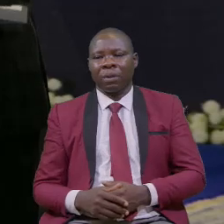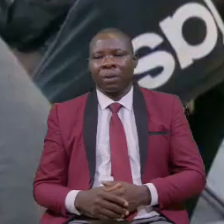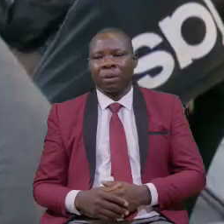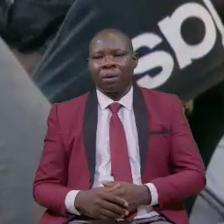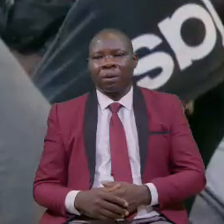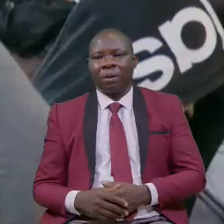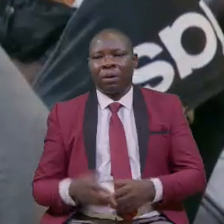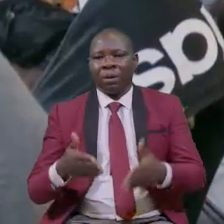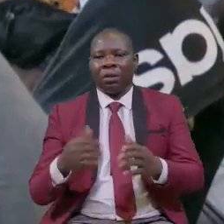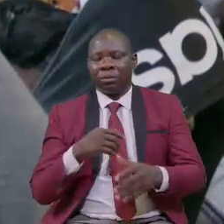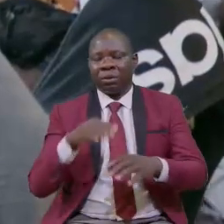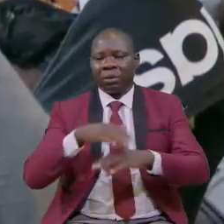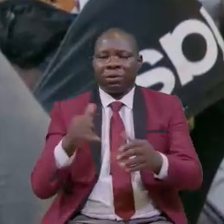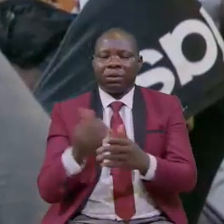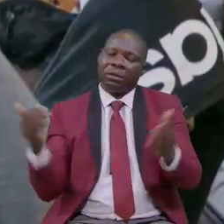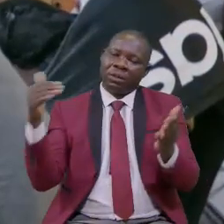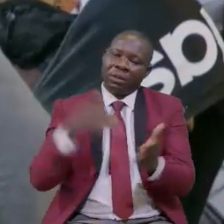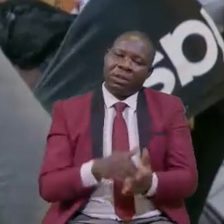+234 915 444 9263. Let me call it over again,